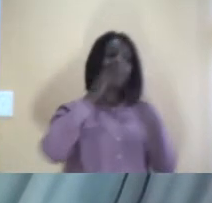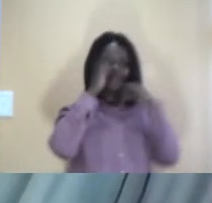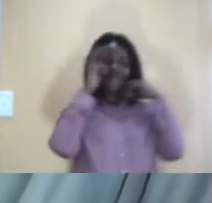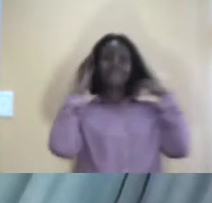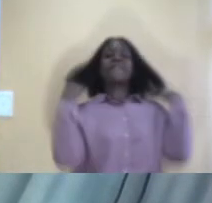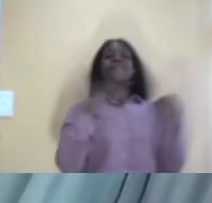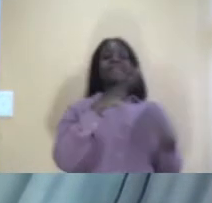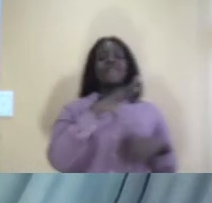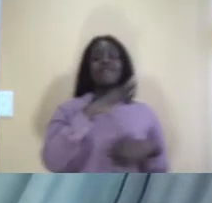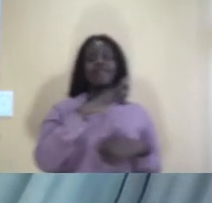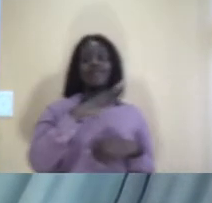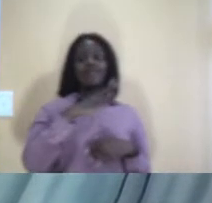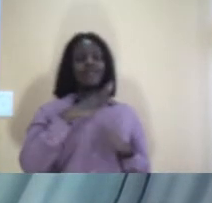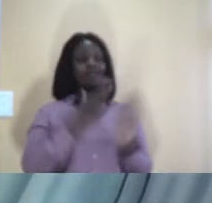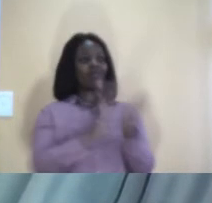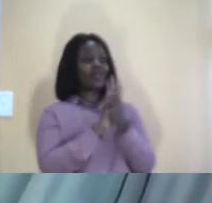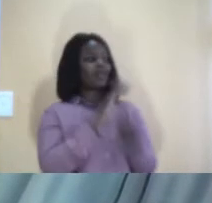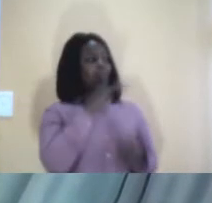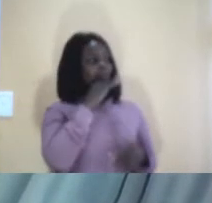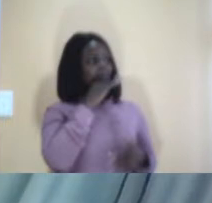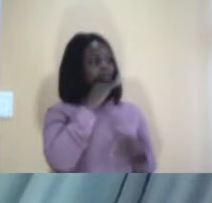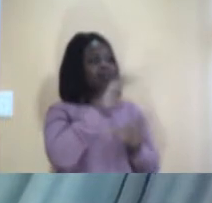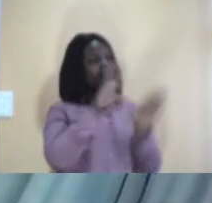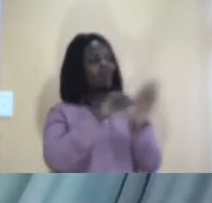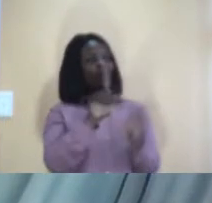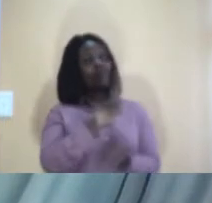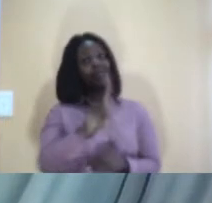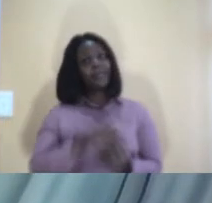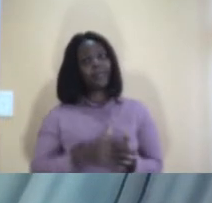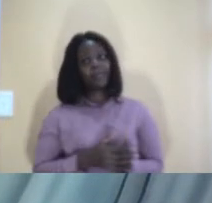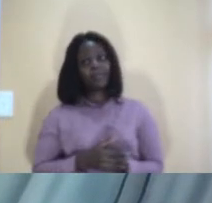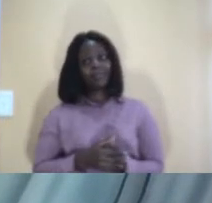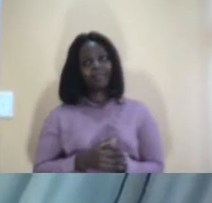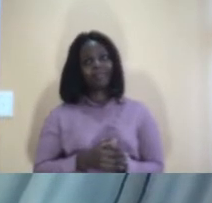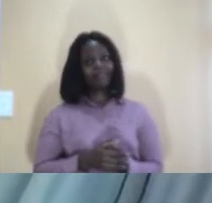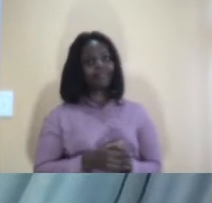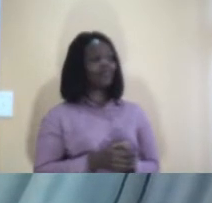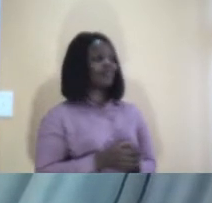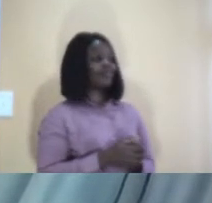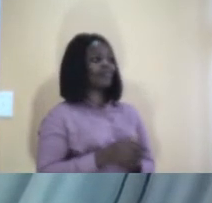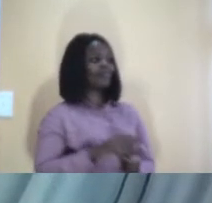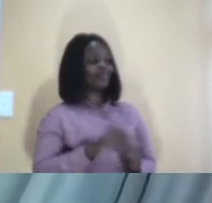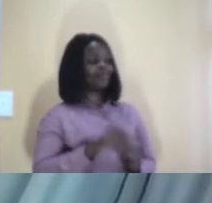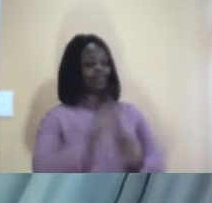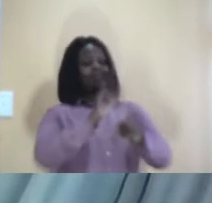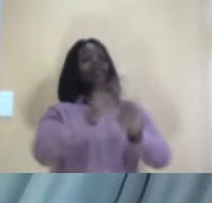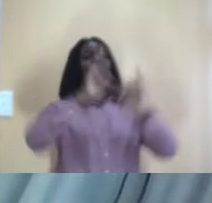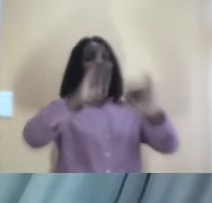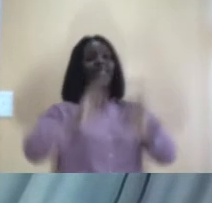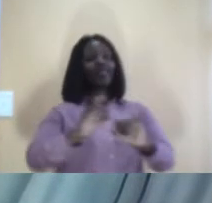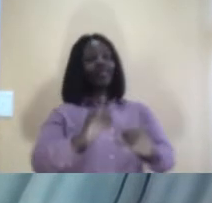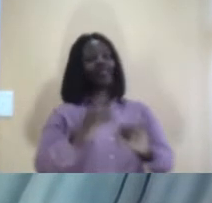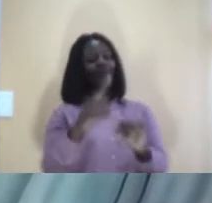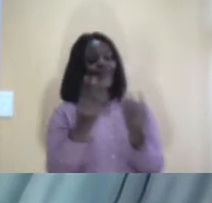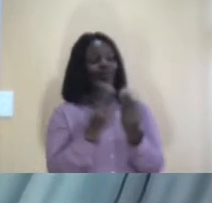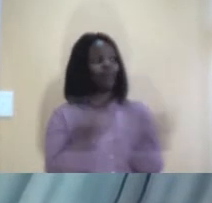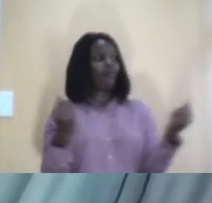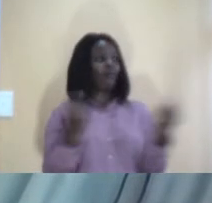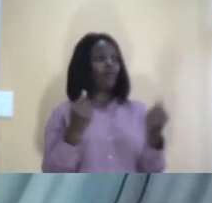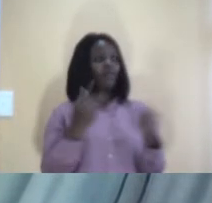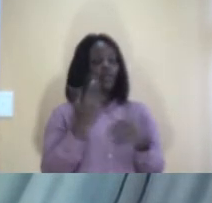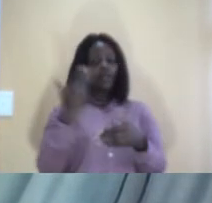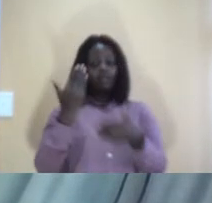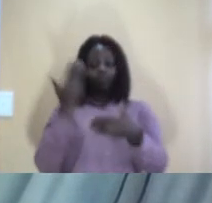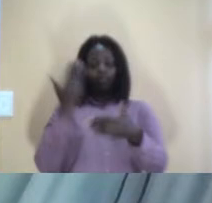disadvantage, this vasting mess in this department, which include the following: poor response to addressing prior year's audit